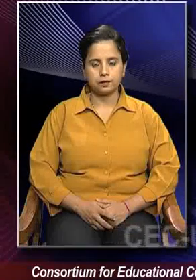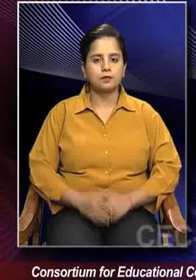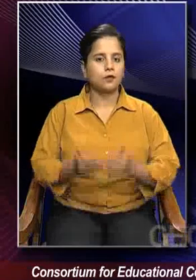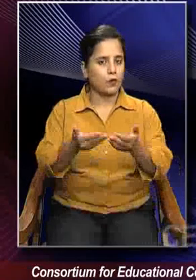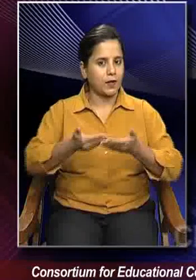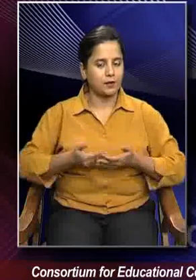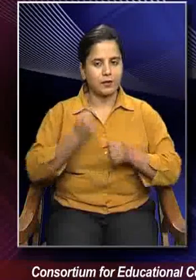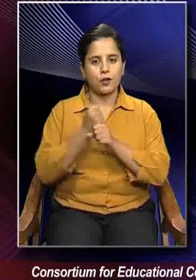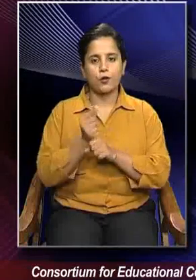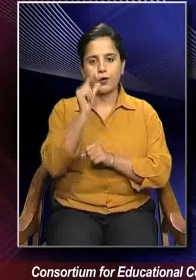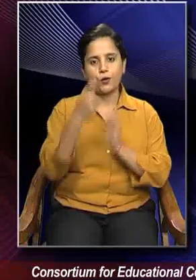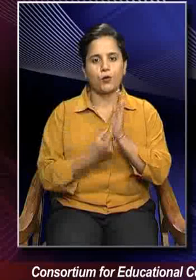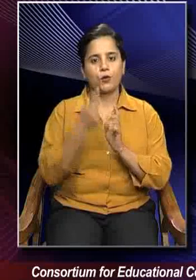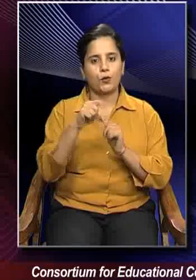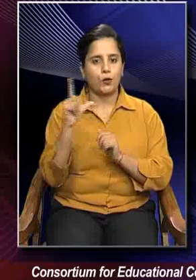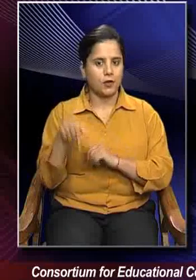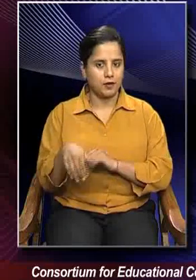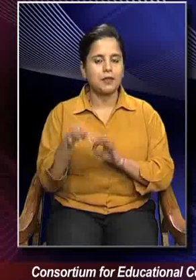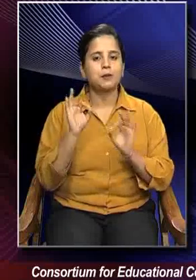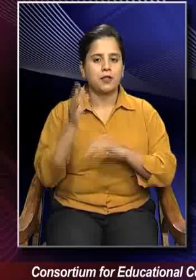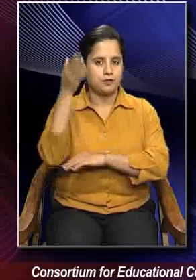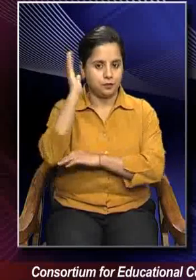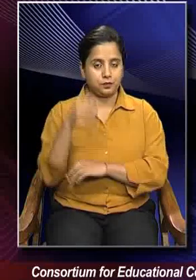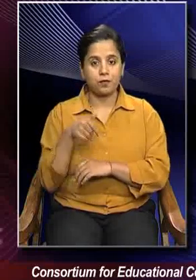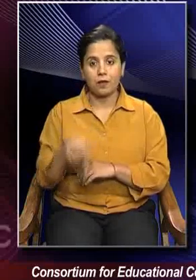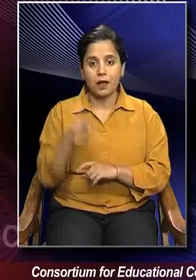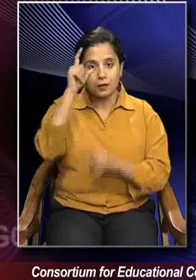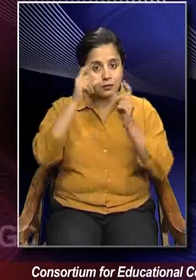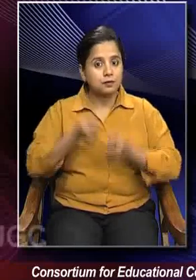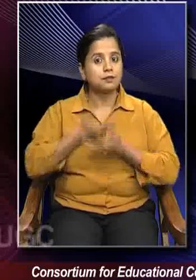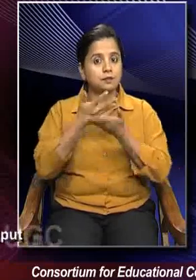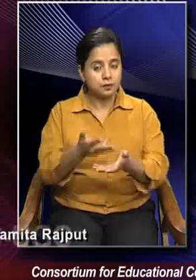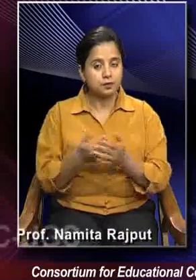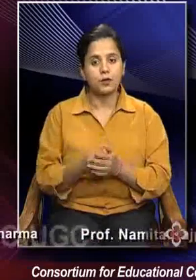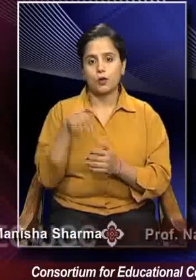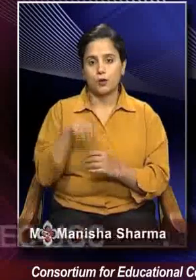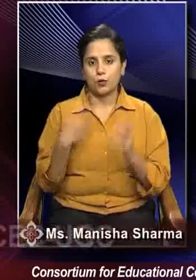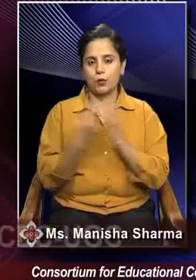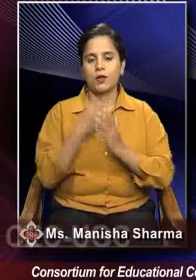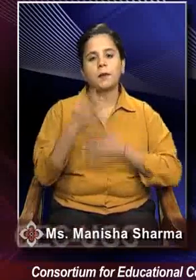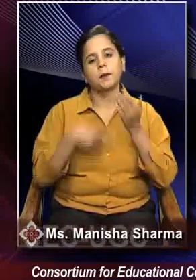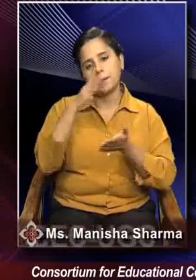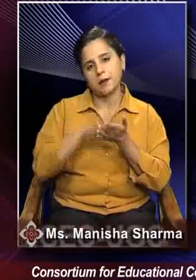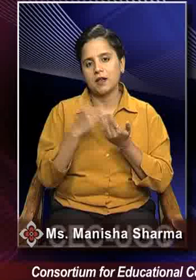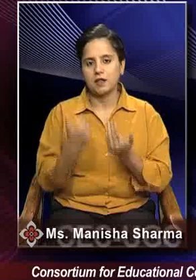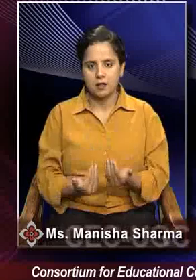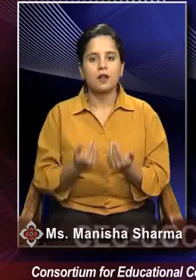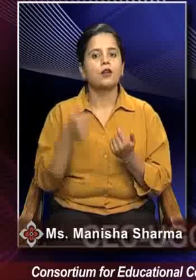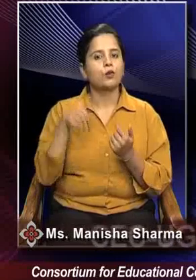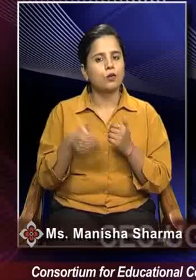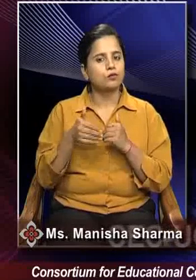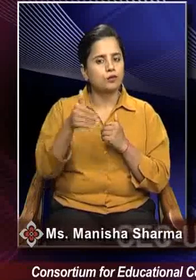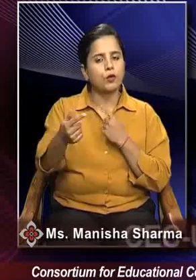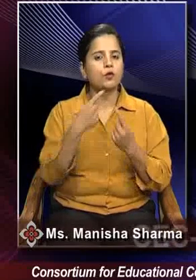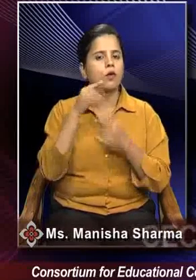Welcome to Gurukul Live Lectures. In the special series of symbolic expression, today we have Manisha Sharma with us and we are going to